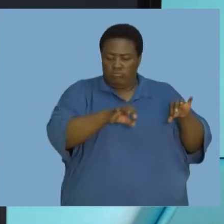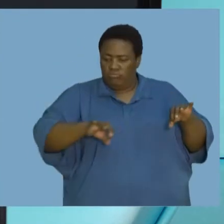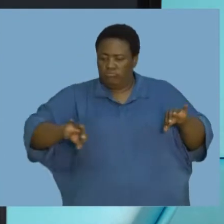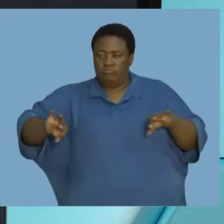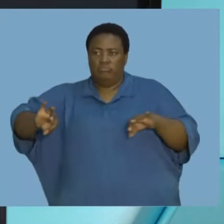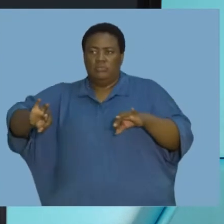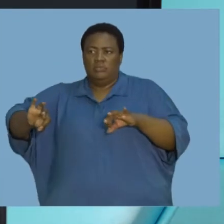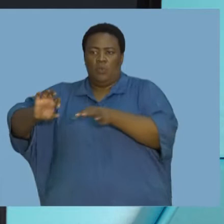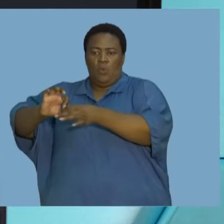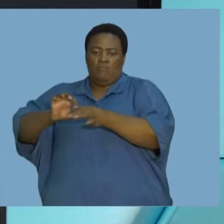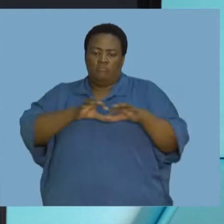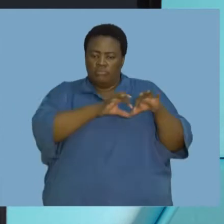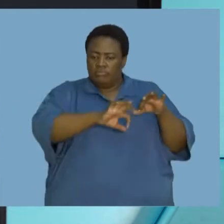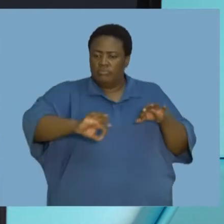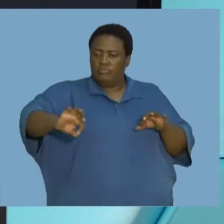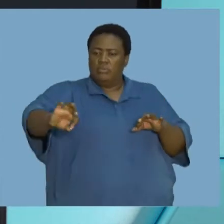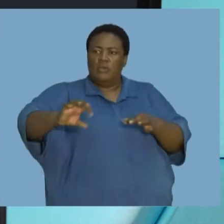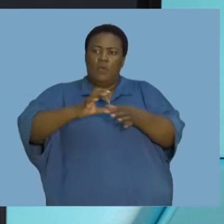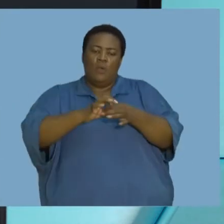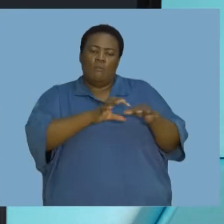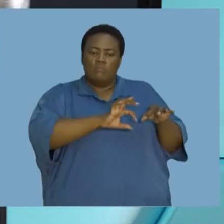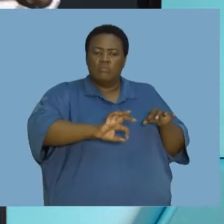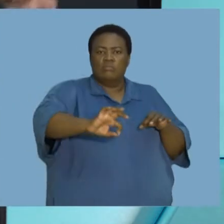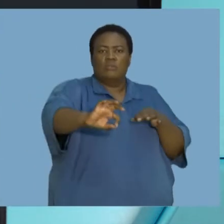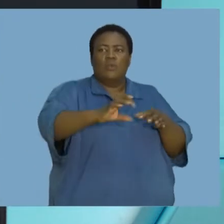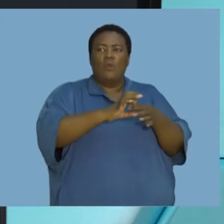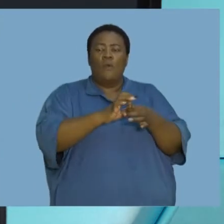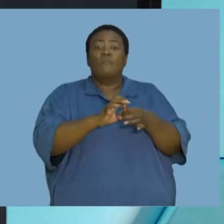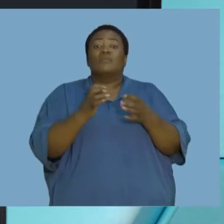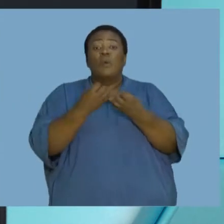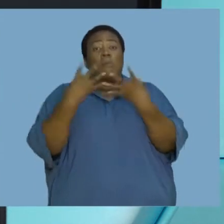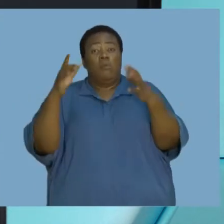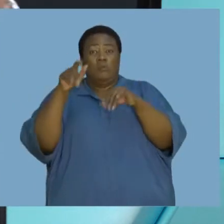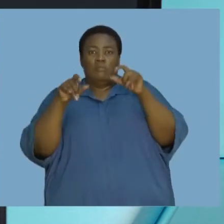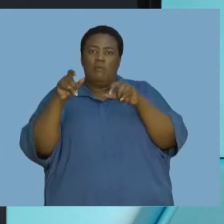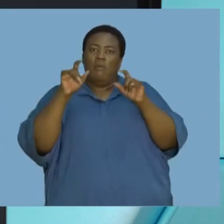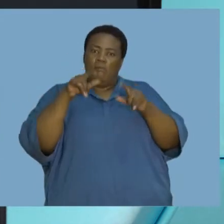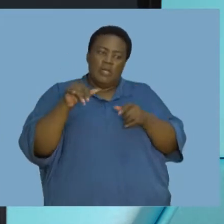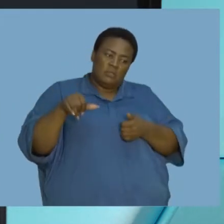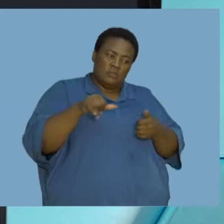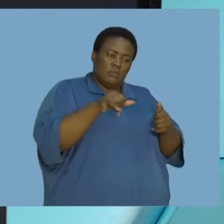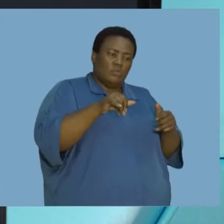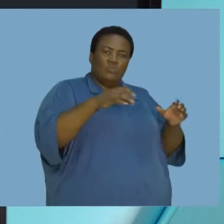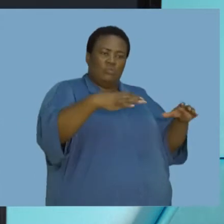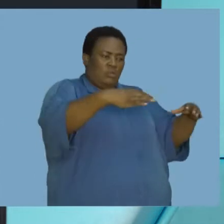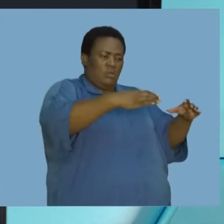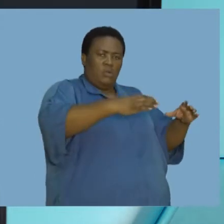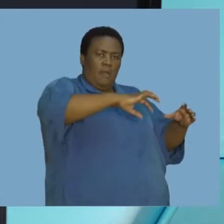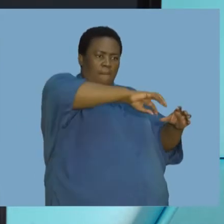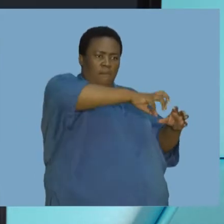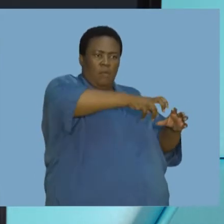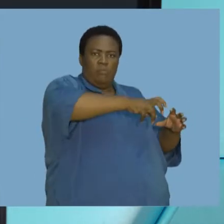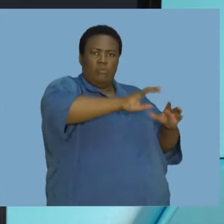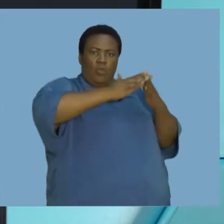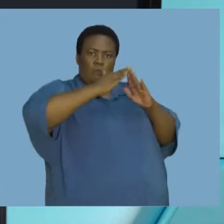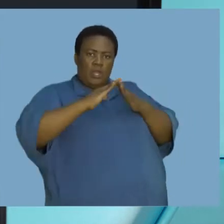that's not necessarily piped to their homes. Again, they've got to go to communal watering holes or boreholes where water is actually